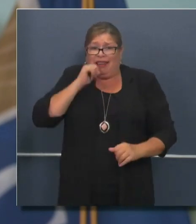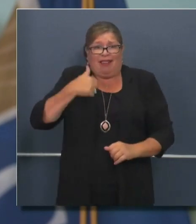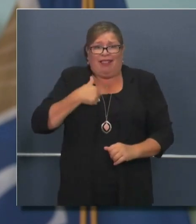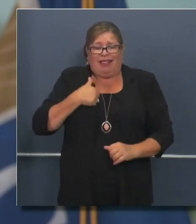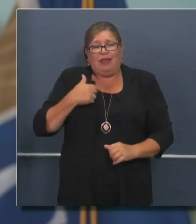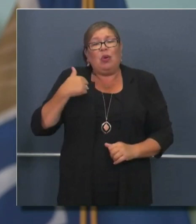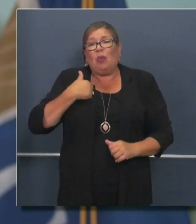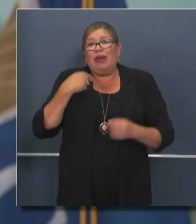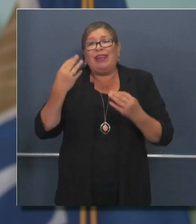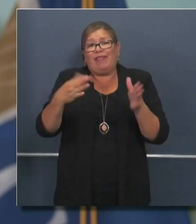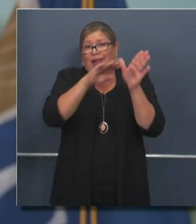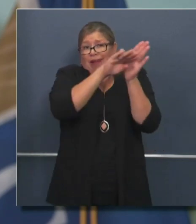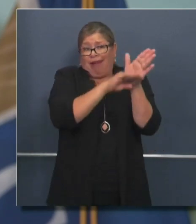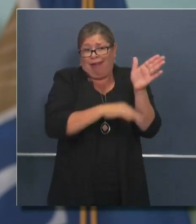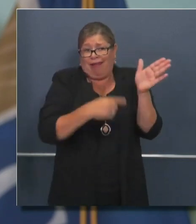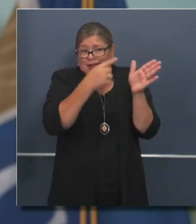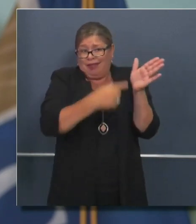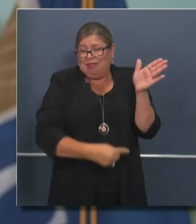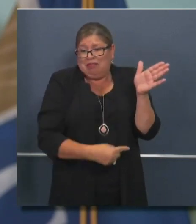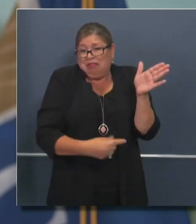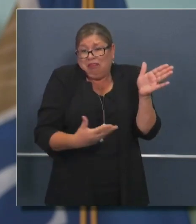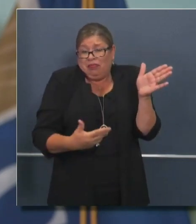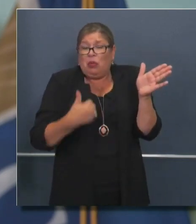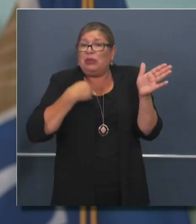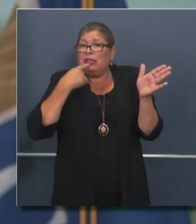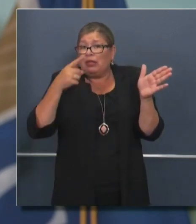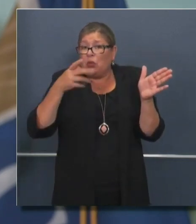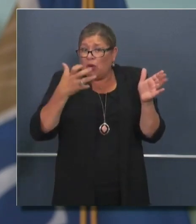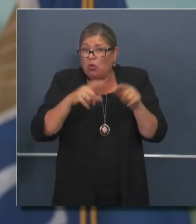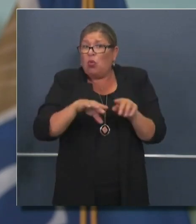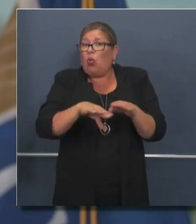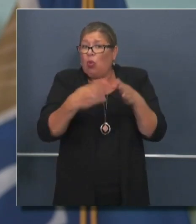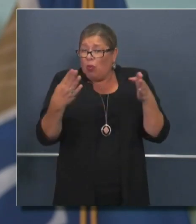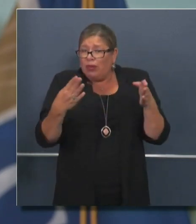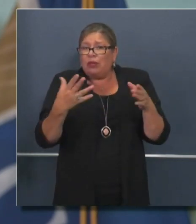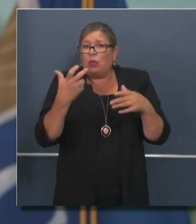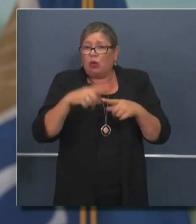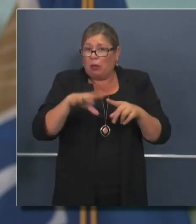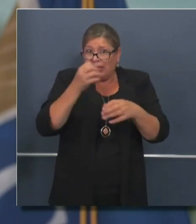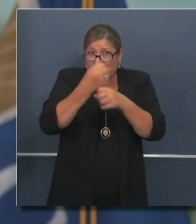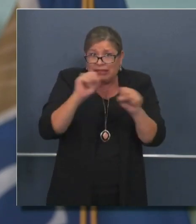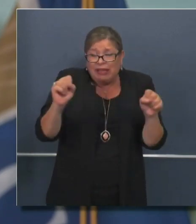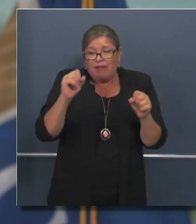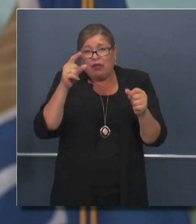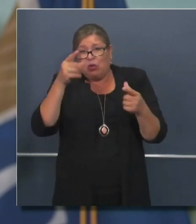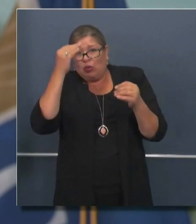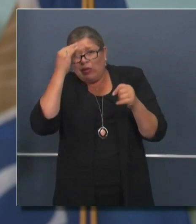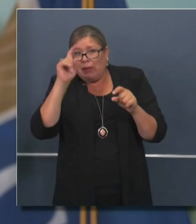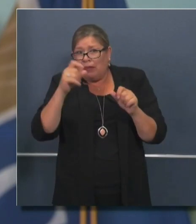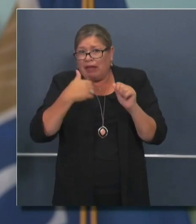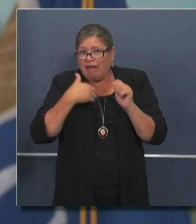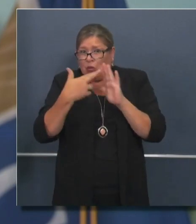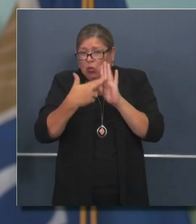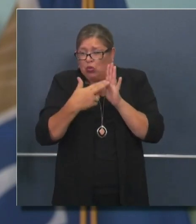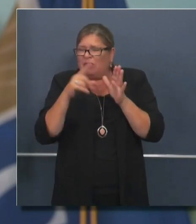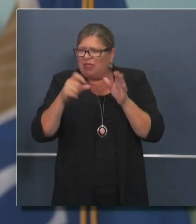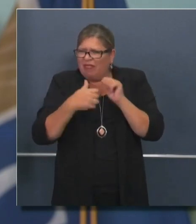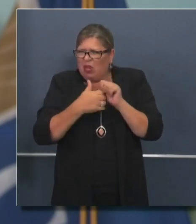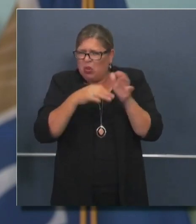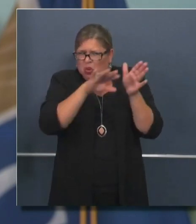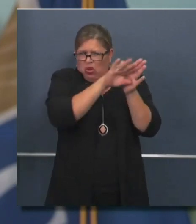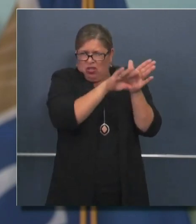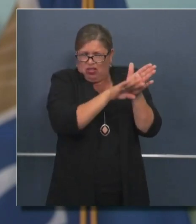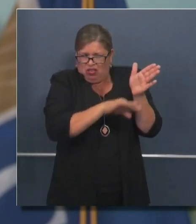is how we believe you can do it safely and thoughtfully with your eyes wide open. And all we ask of you in